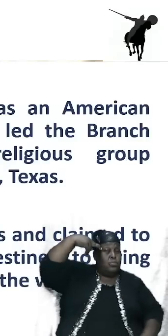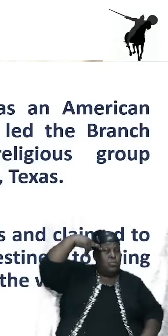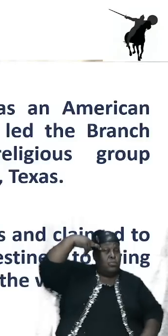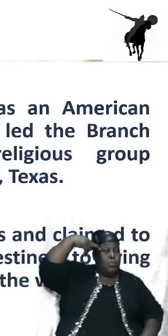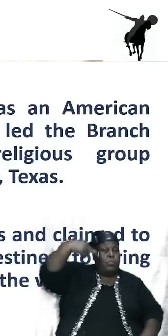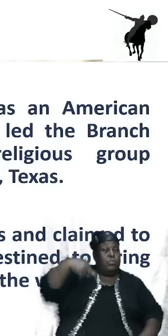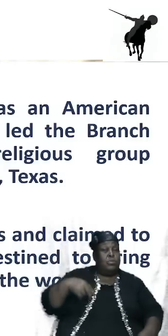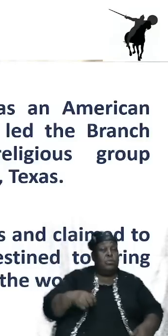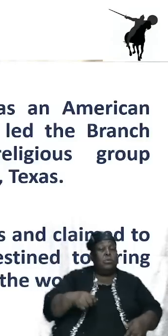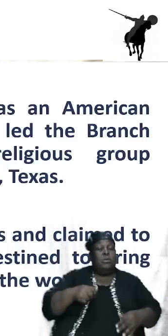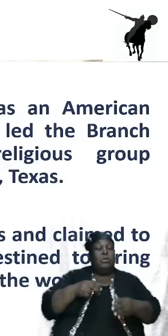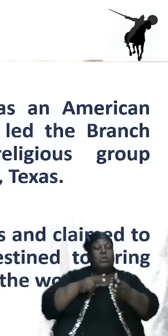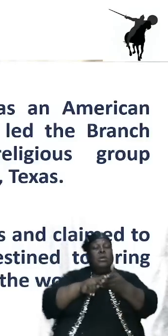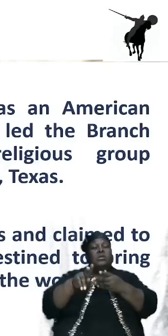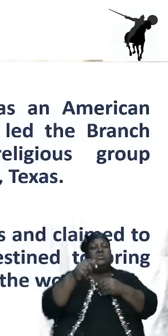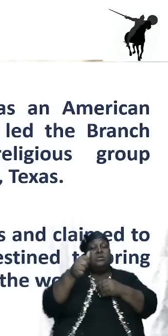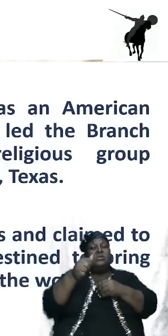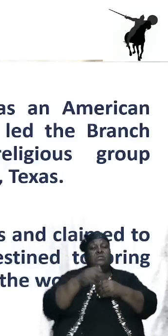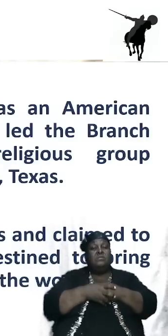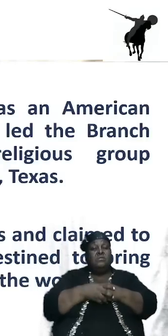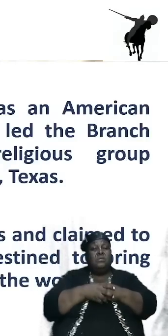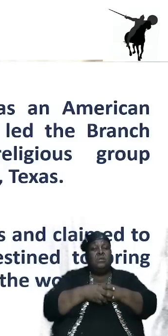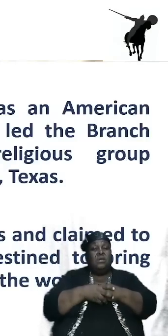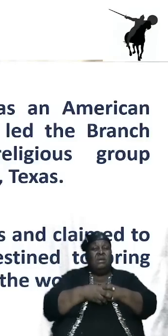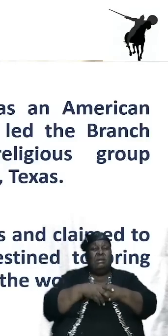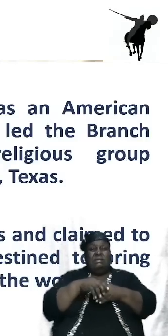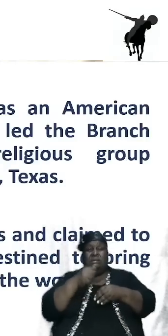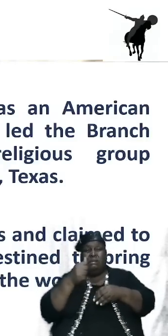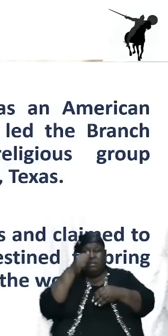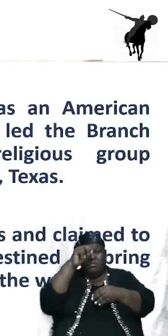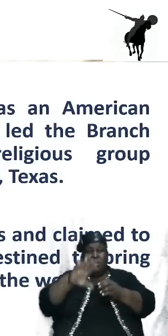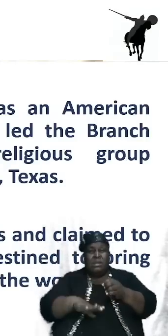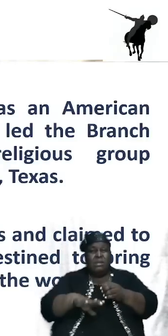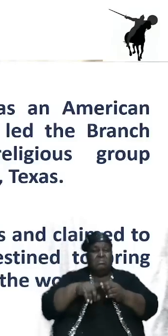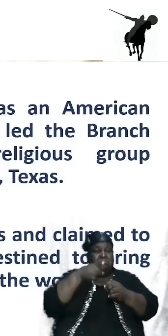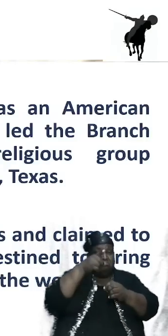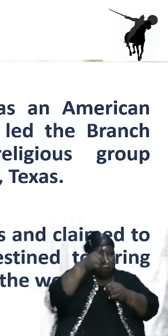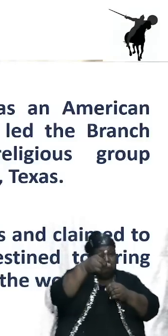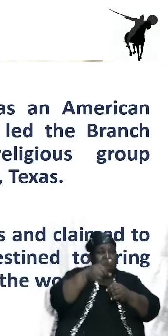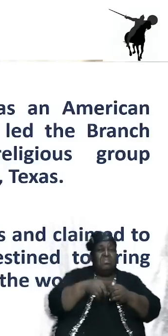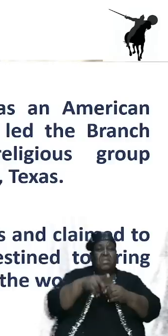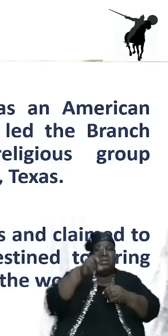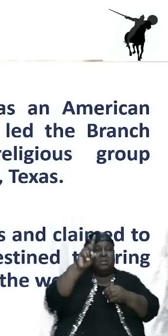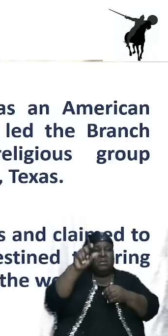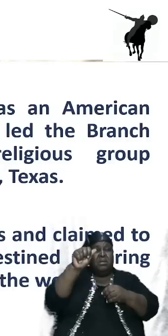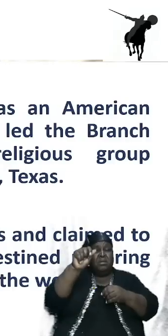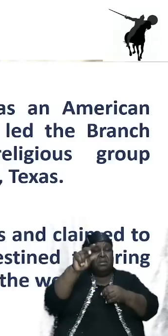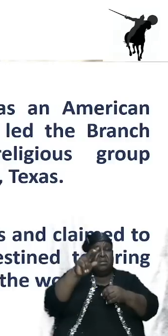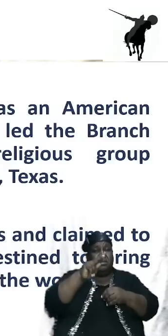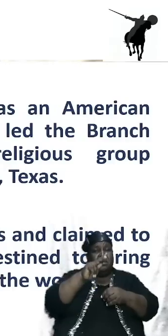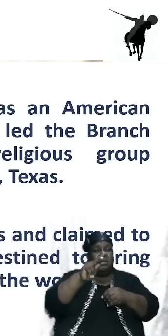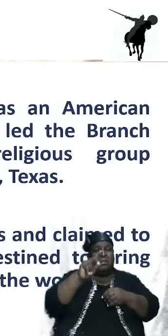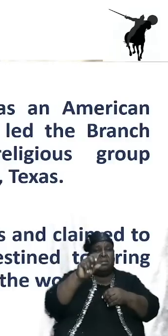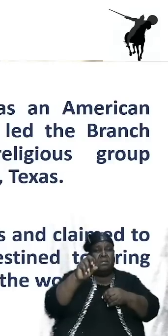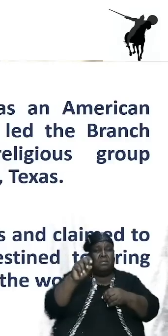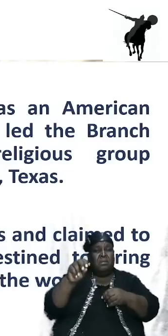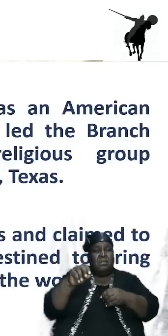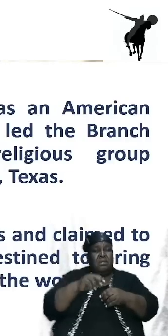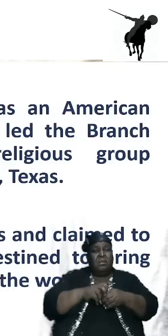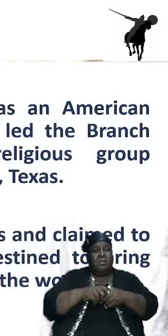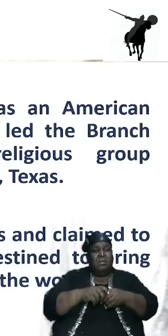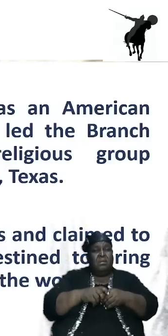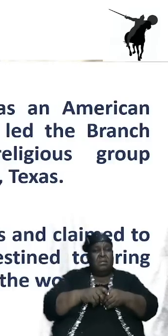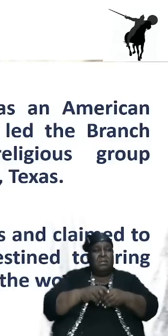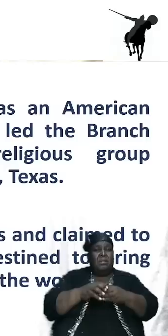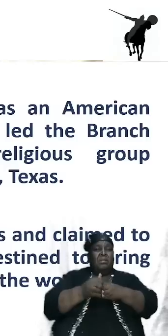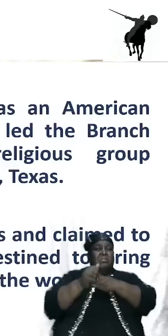have a next man by the name of David Koresh. And he led this group in Waka,